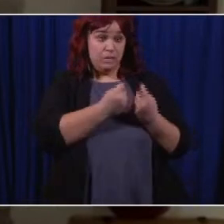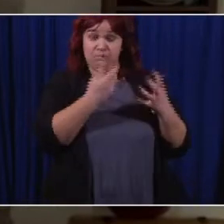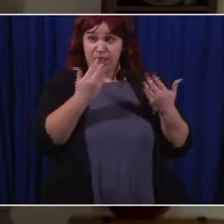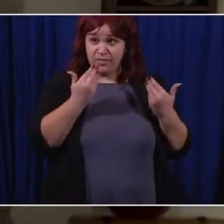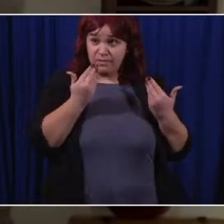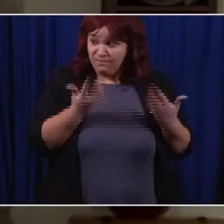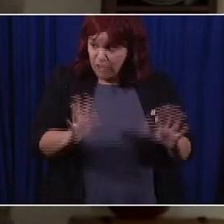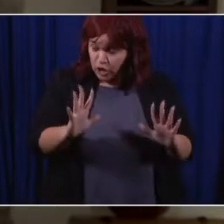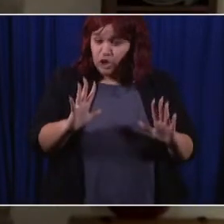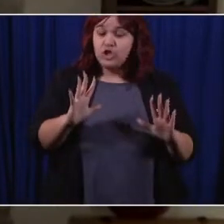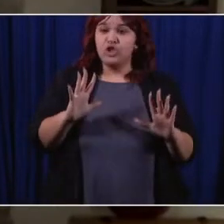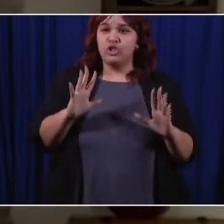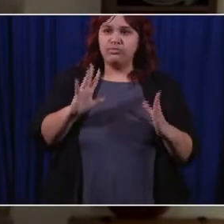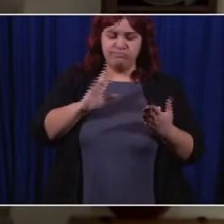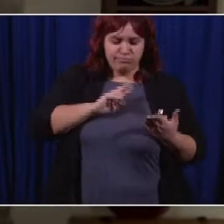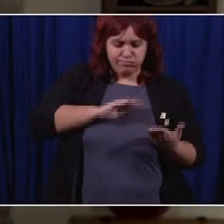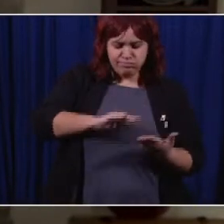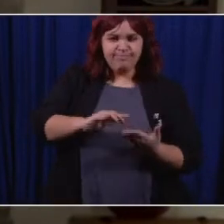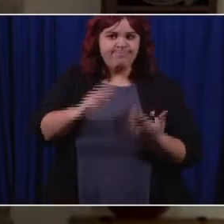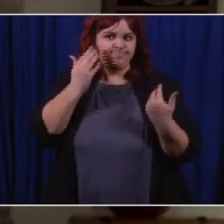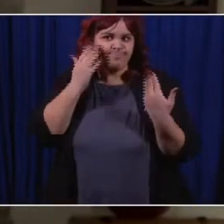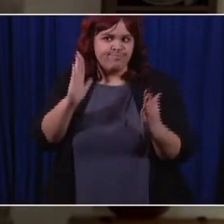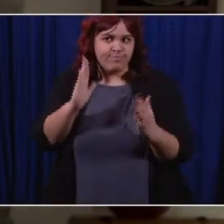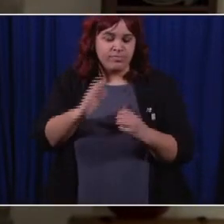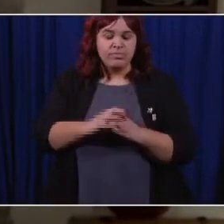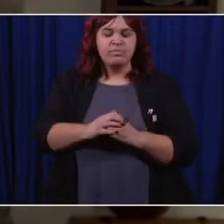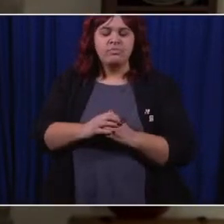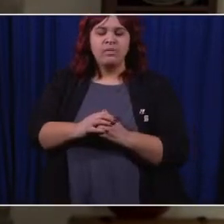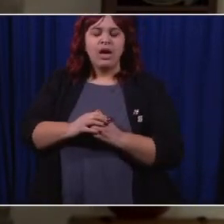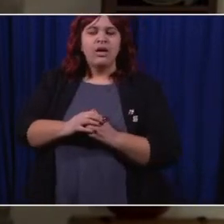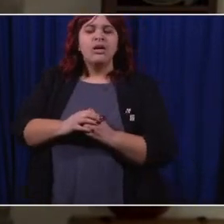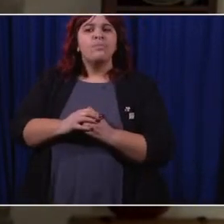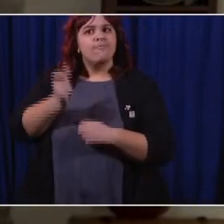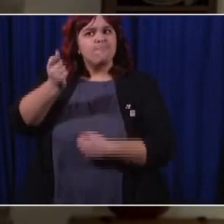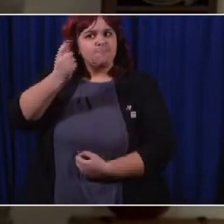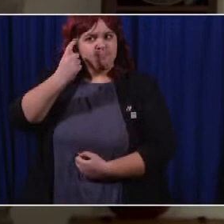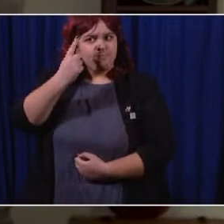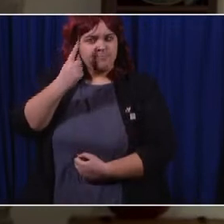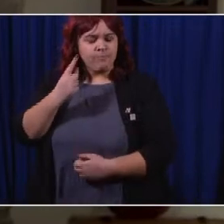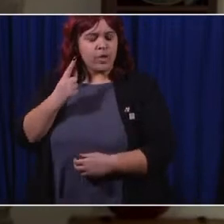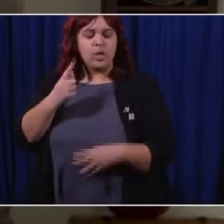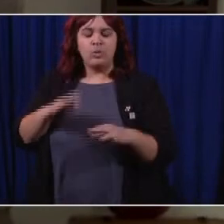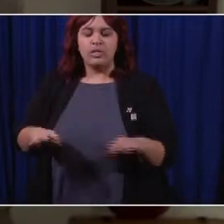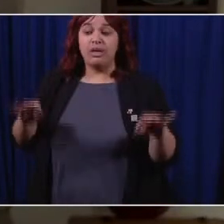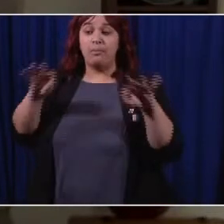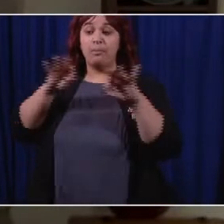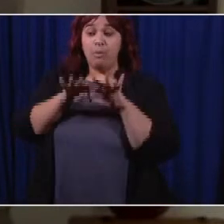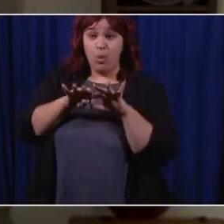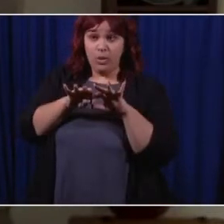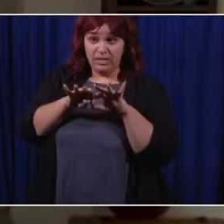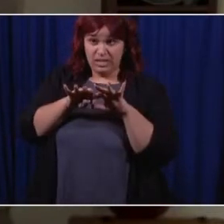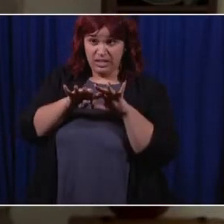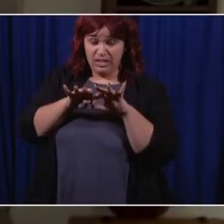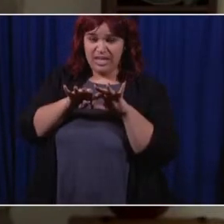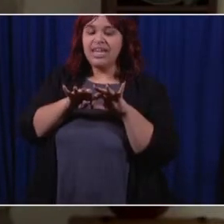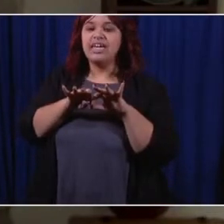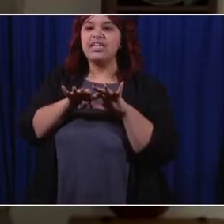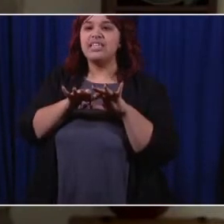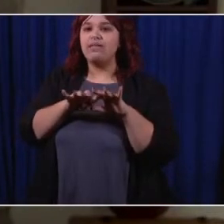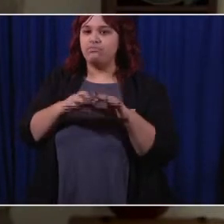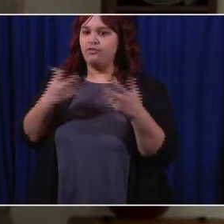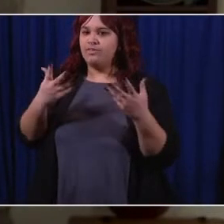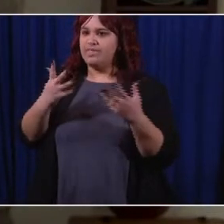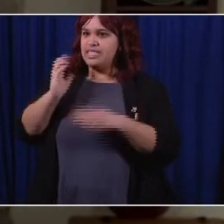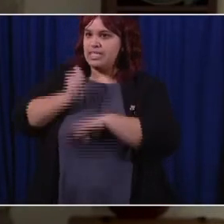you. I think one thing that has to be kept in mind is it's very important under the protocol that we have